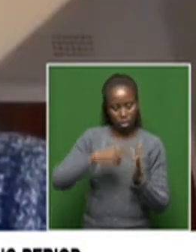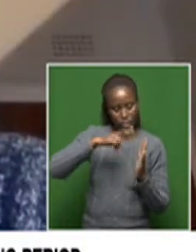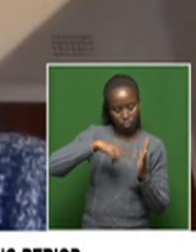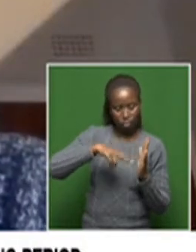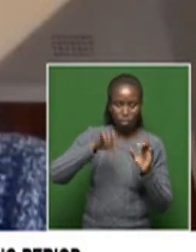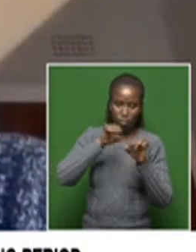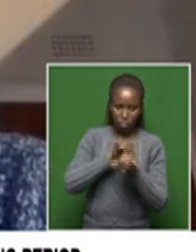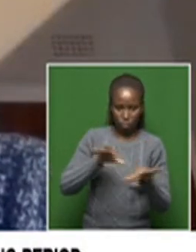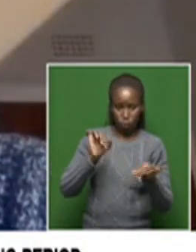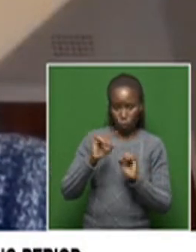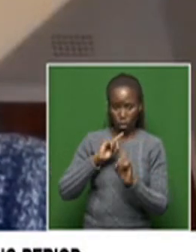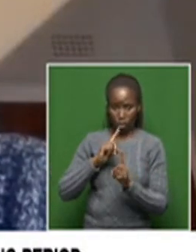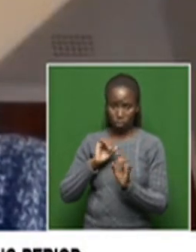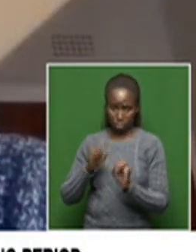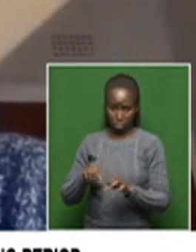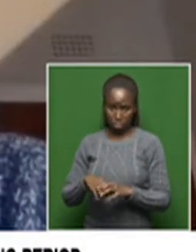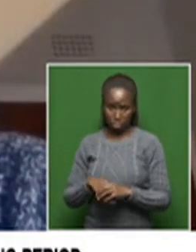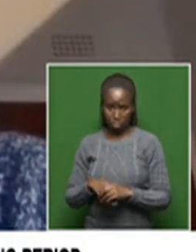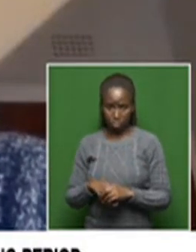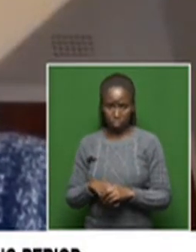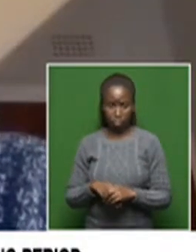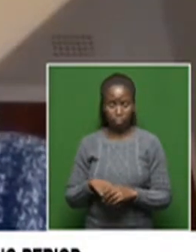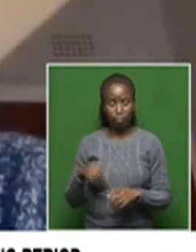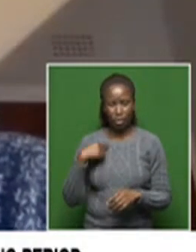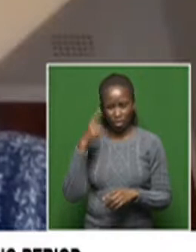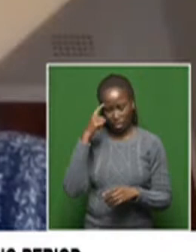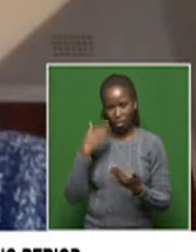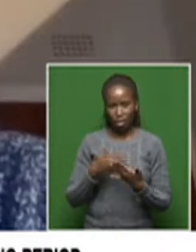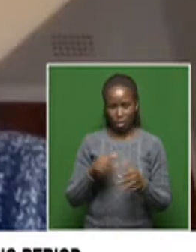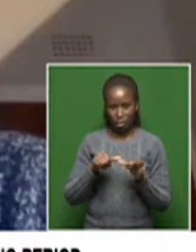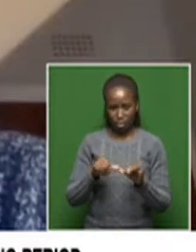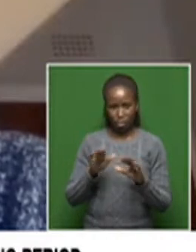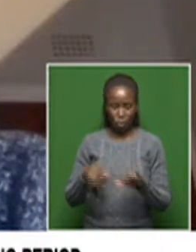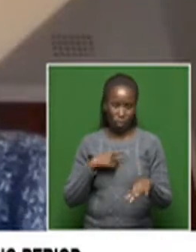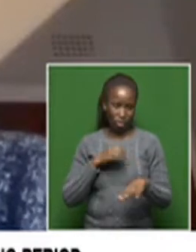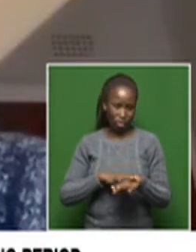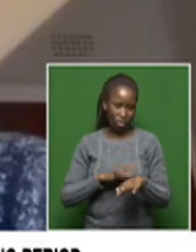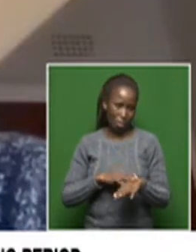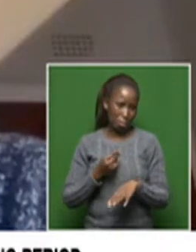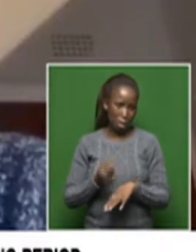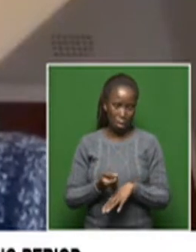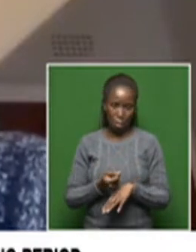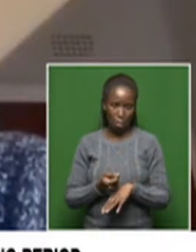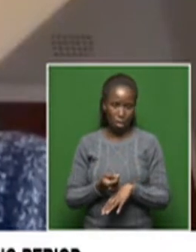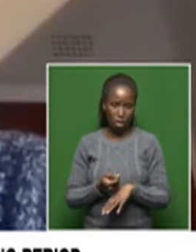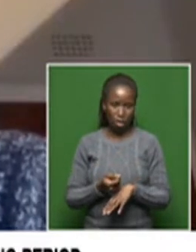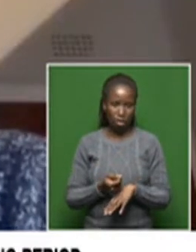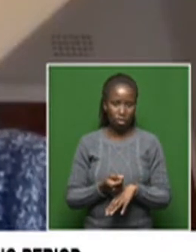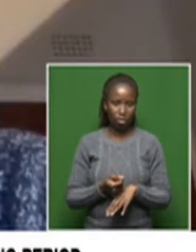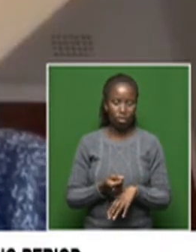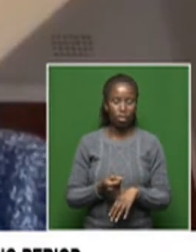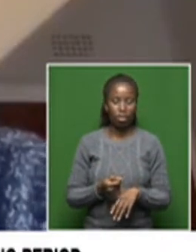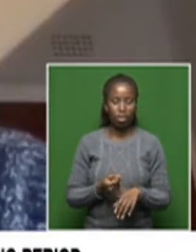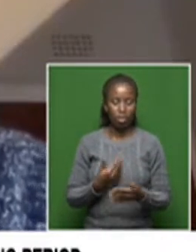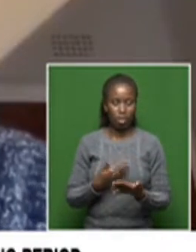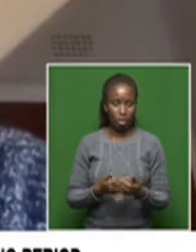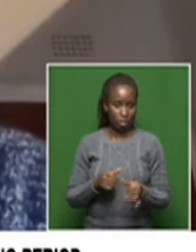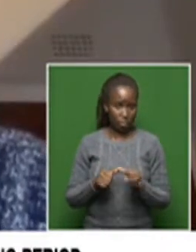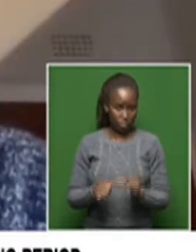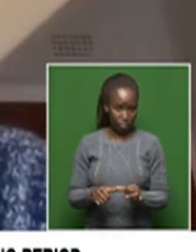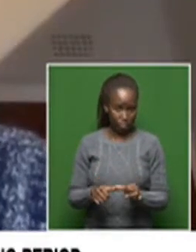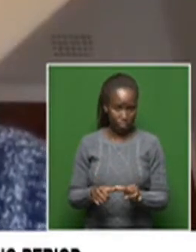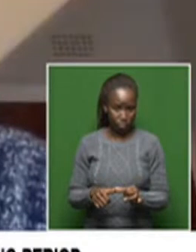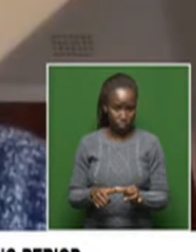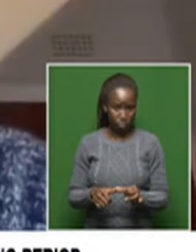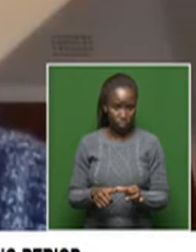publicize your answer as well. I think we must move on. We are running out of time, and we don't want to upset our broadcasters.